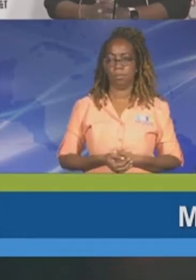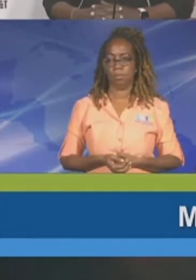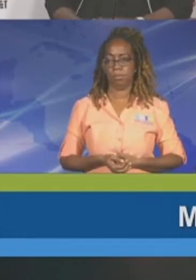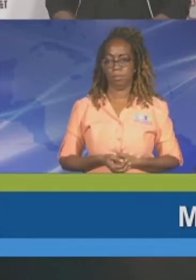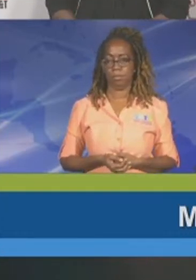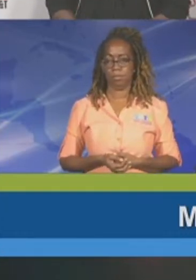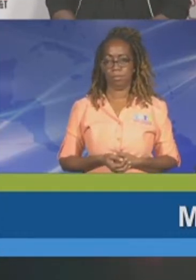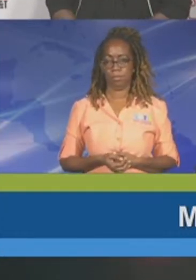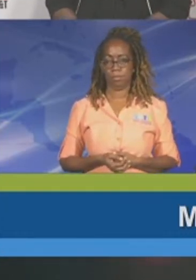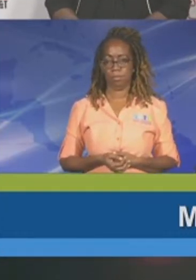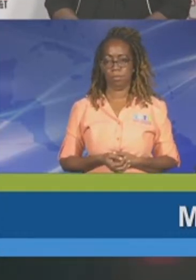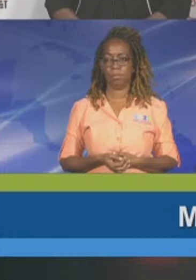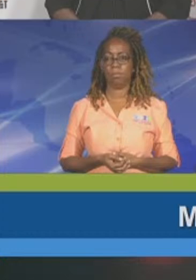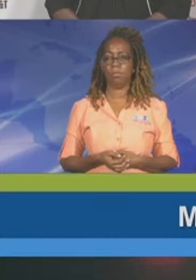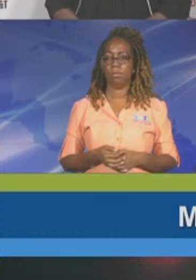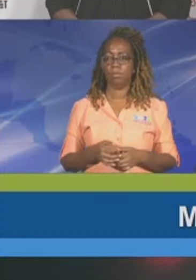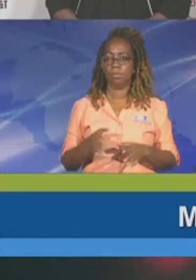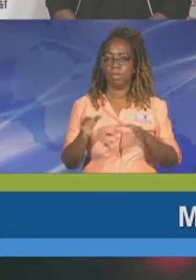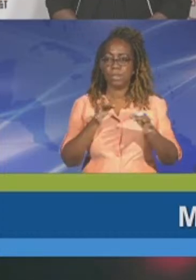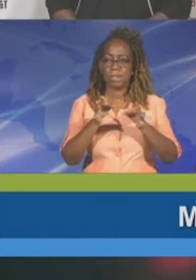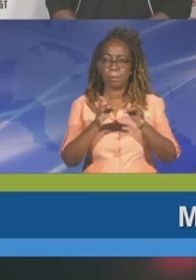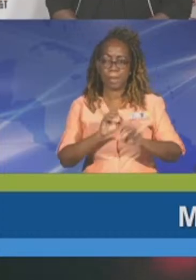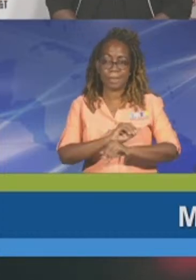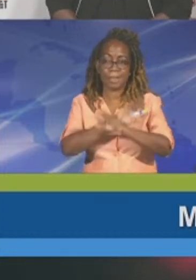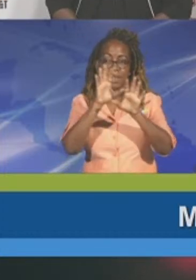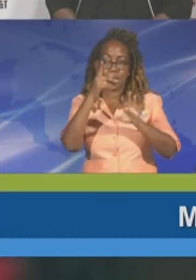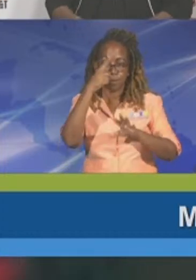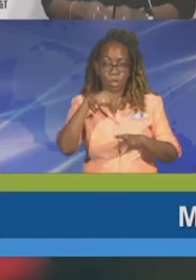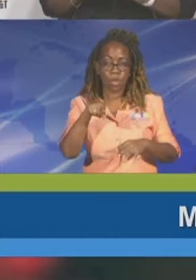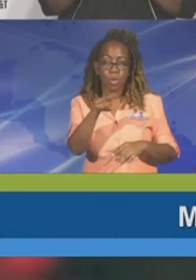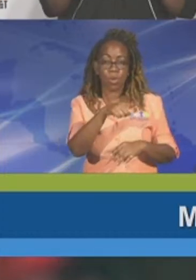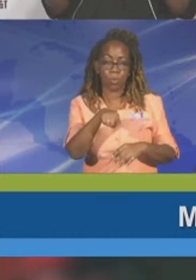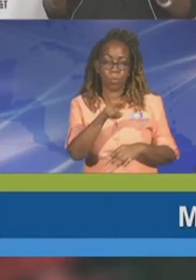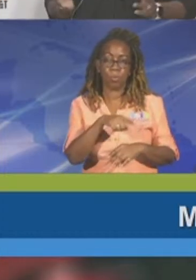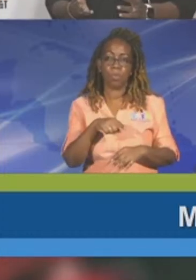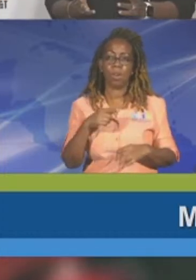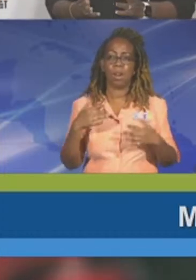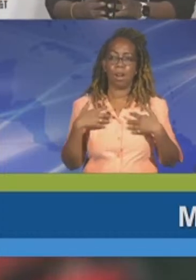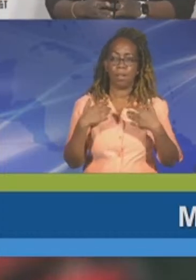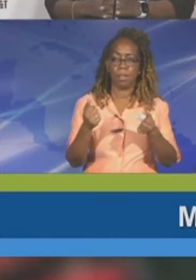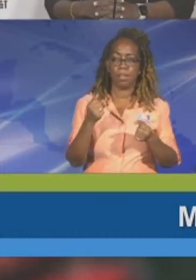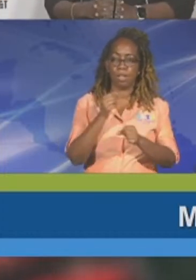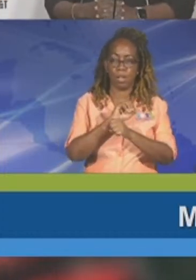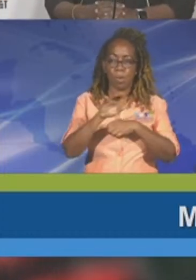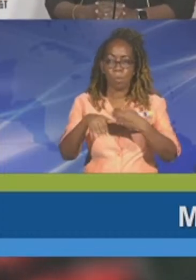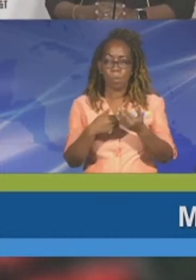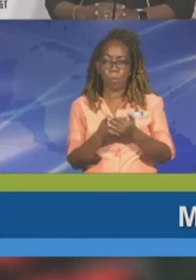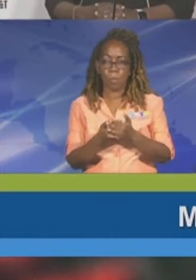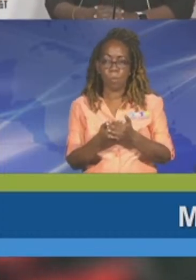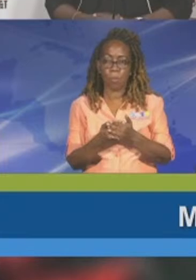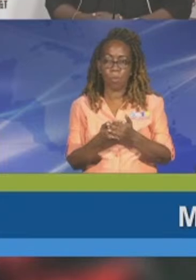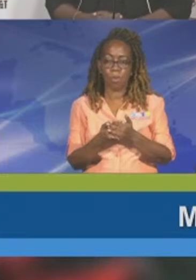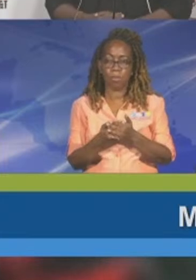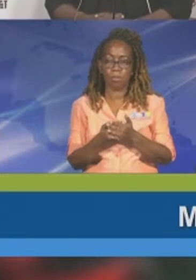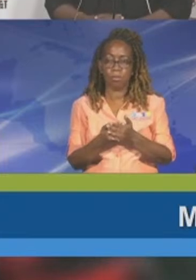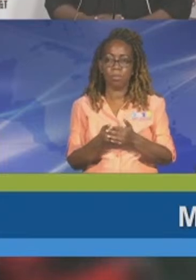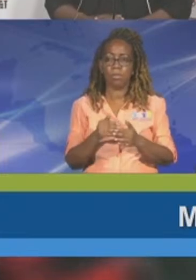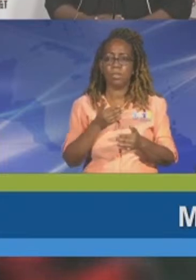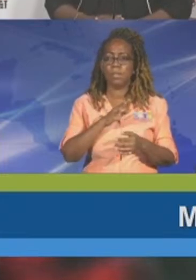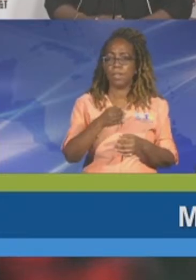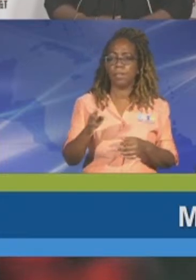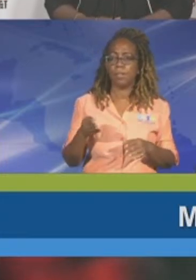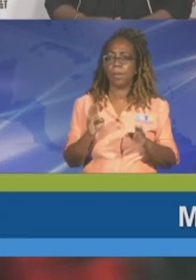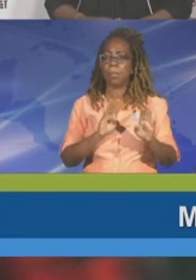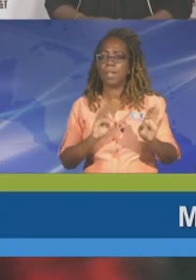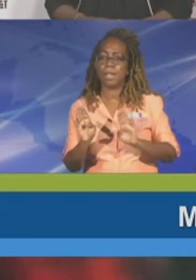word. So I like to clarify things. And in mental health, we look at the whole spectrum of suicidal